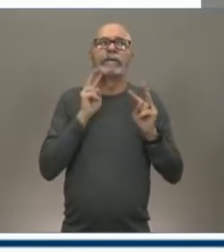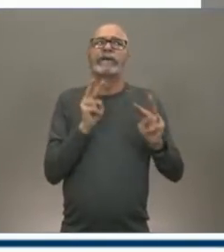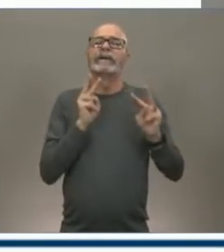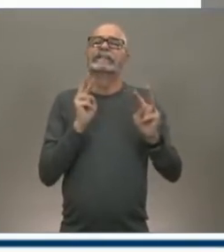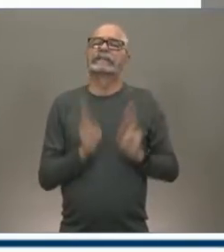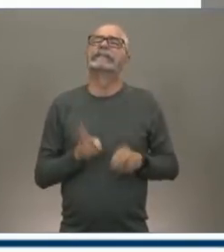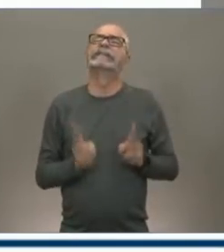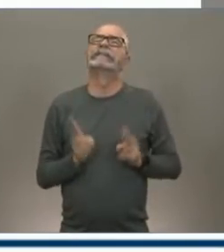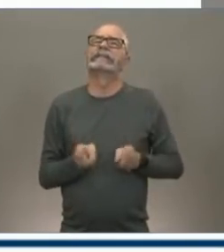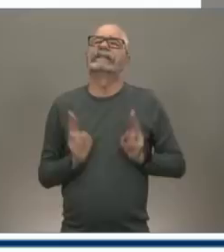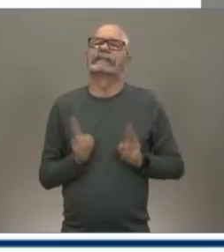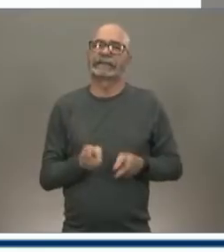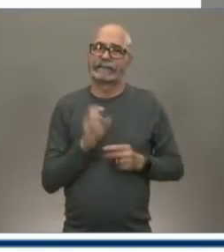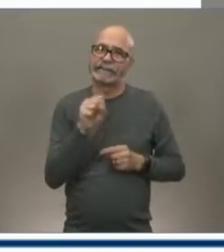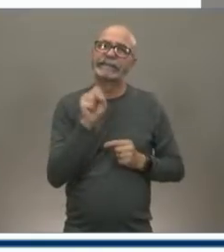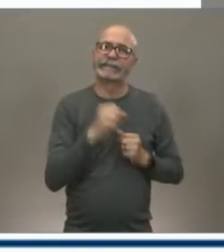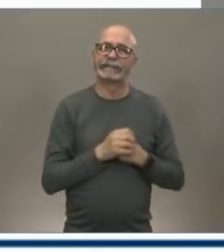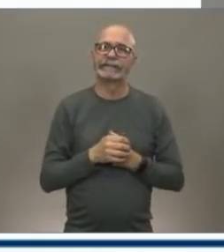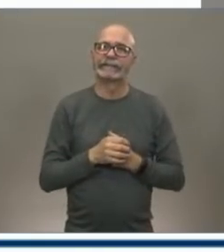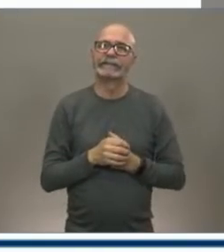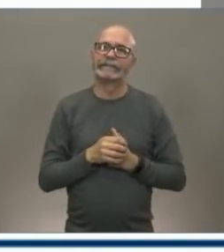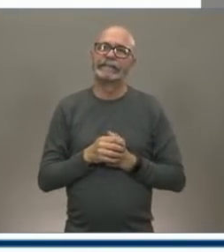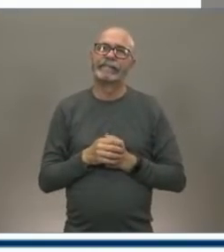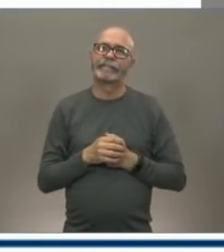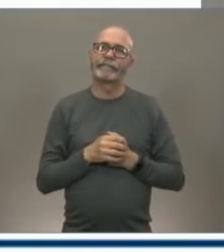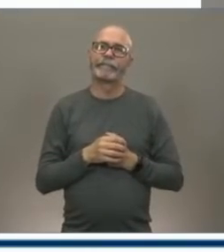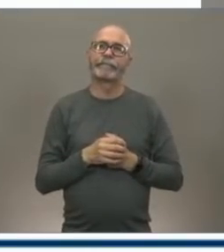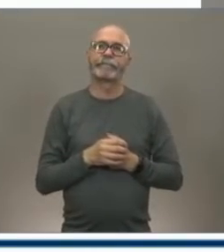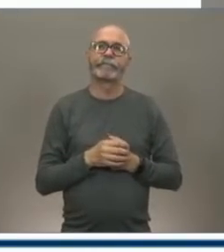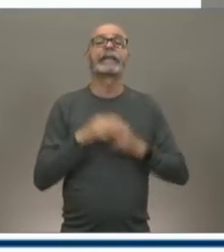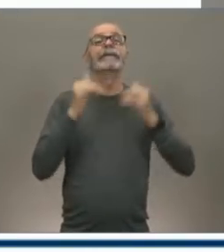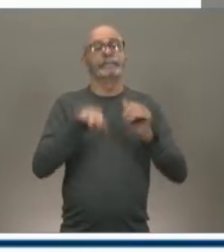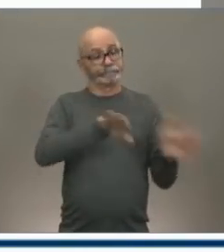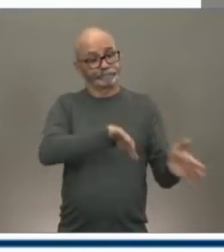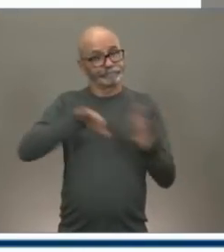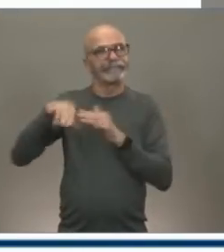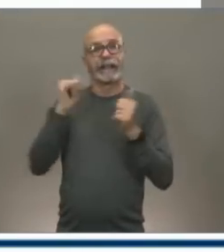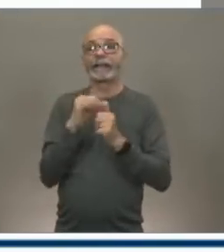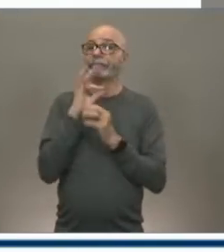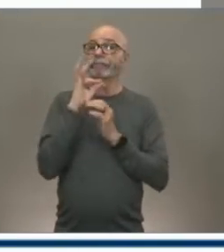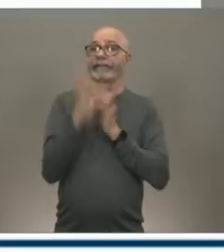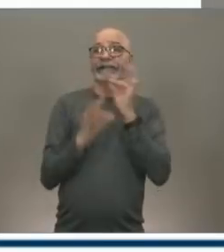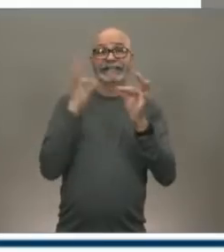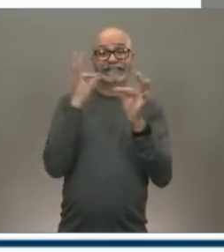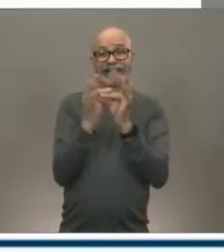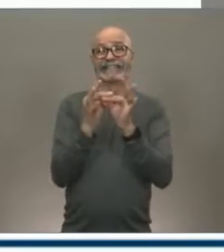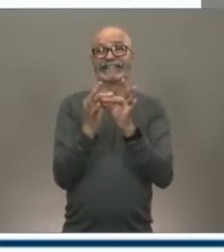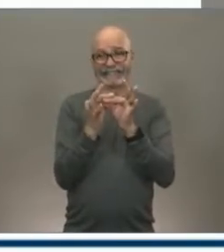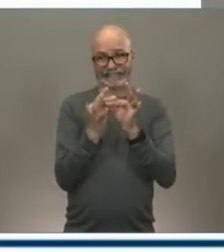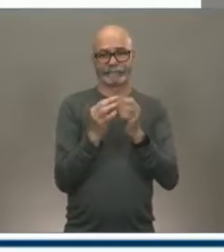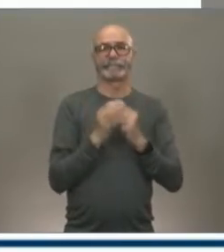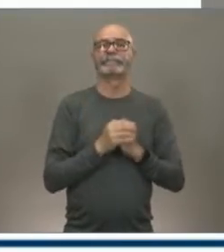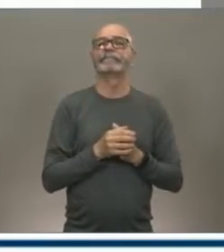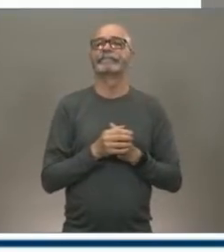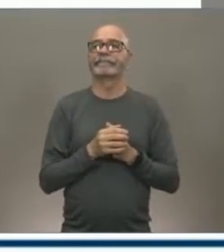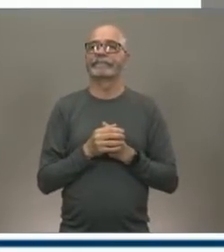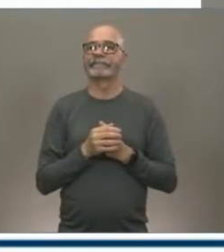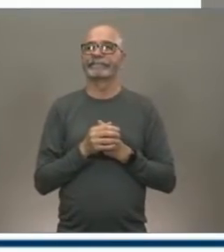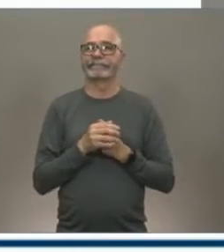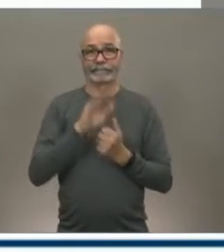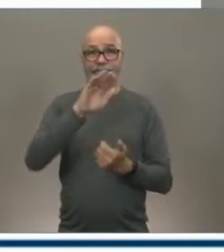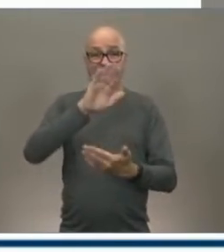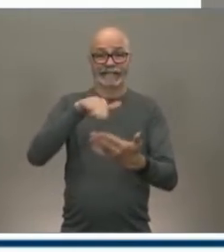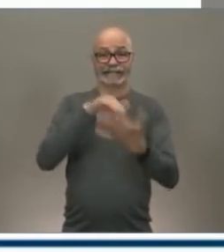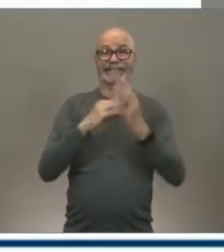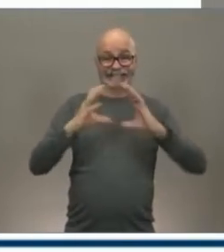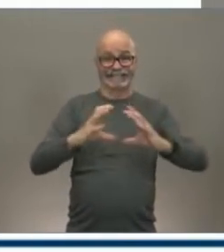on to testing now, back to where we are dealing with COVID today. Starting today, Nova Scotians outside Central Zone will have access